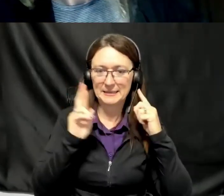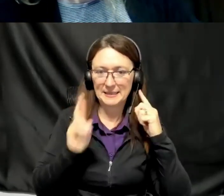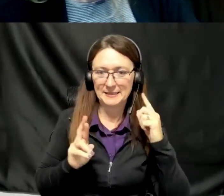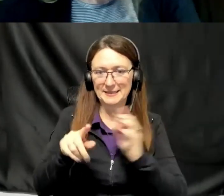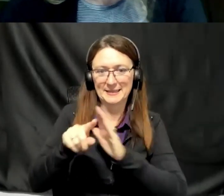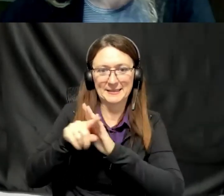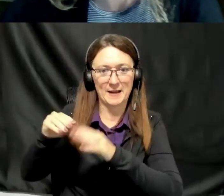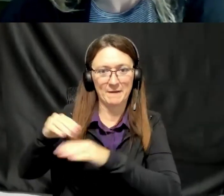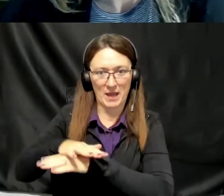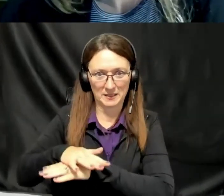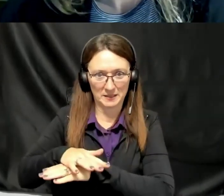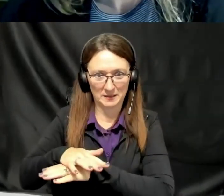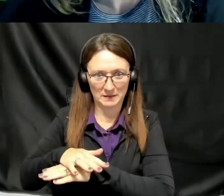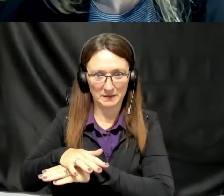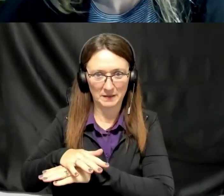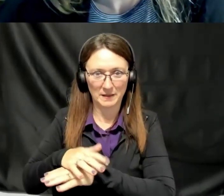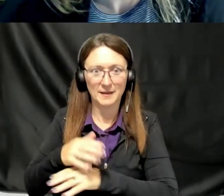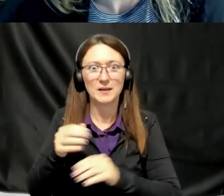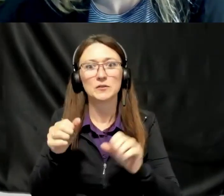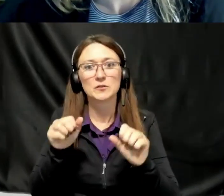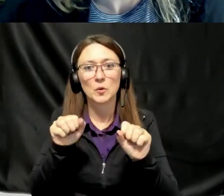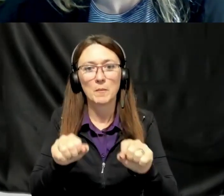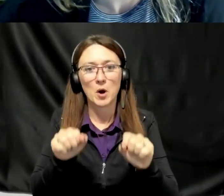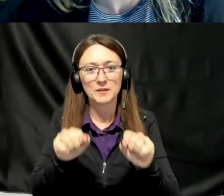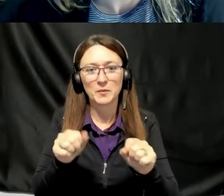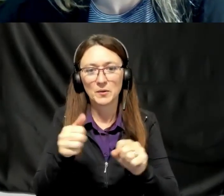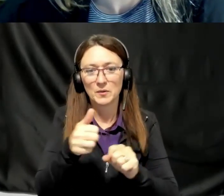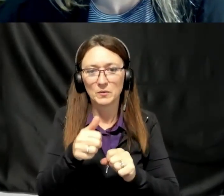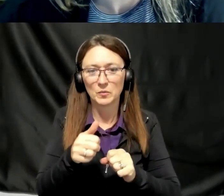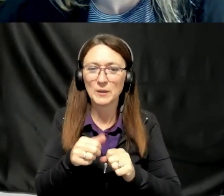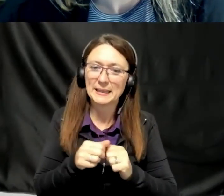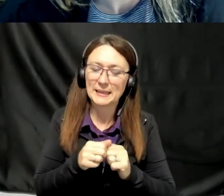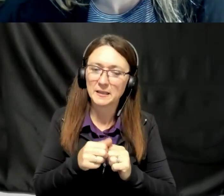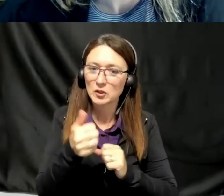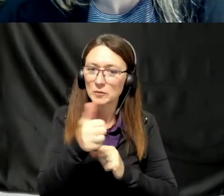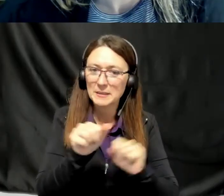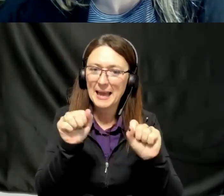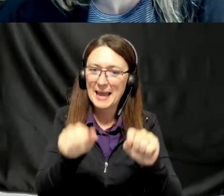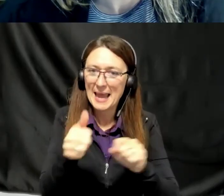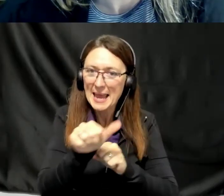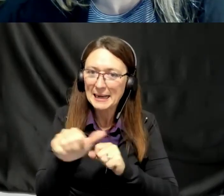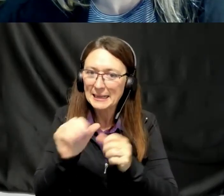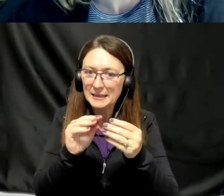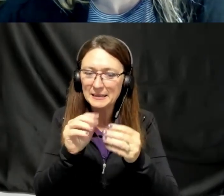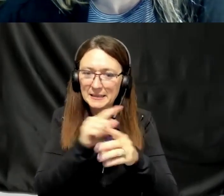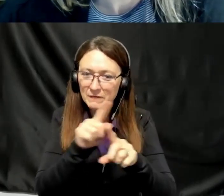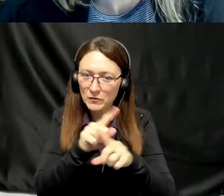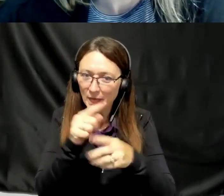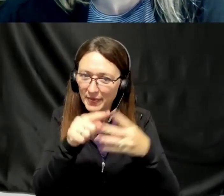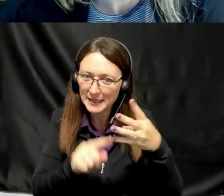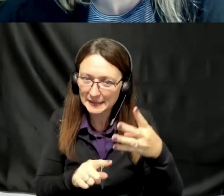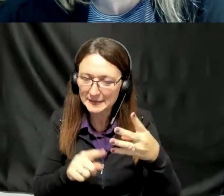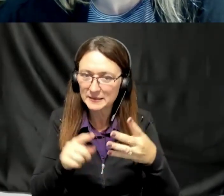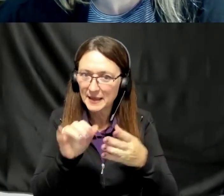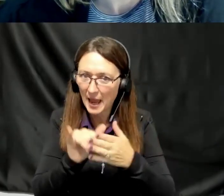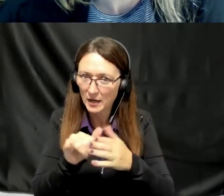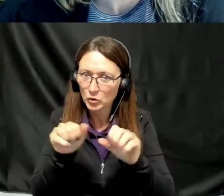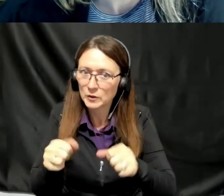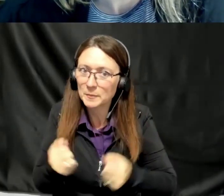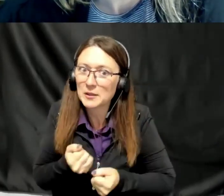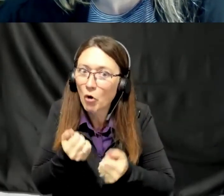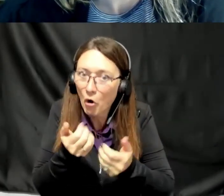side effect. So it could be any number of things Really? that way. That